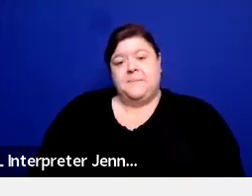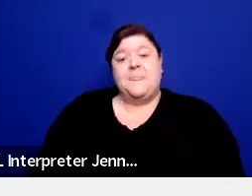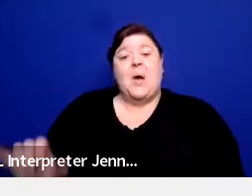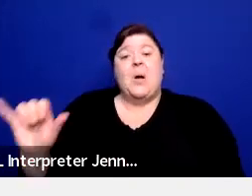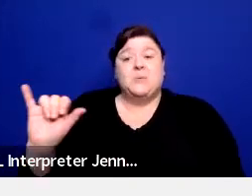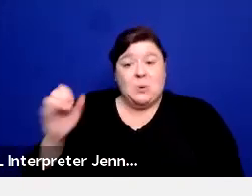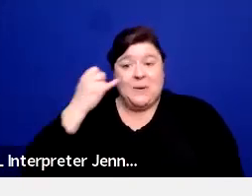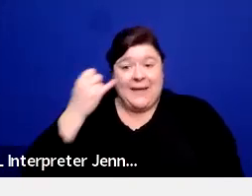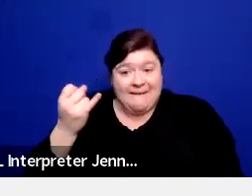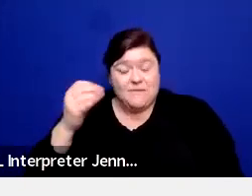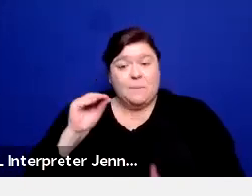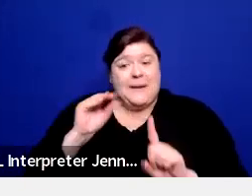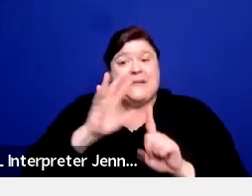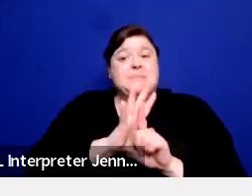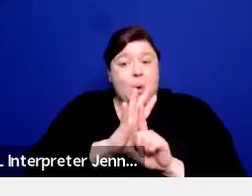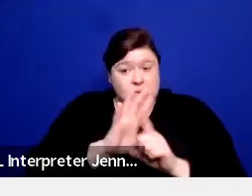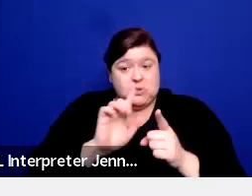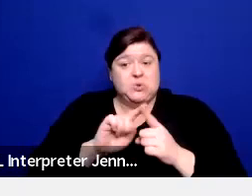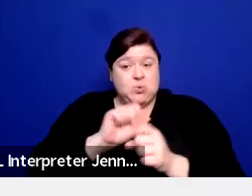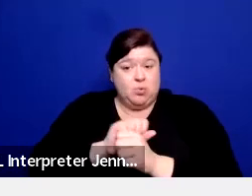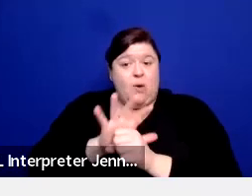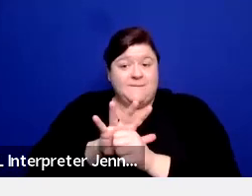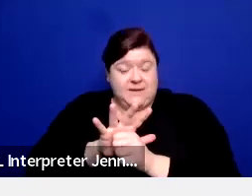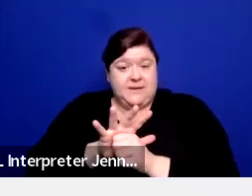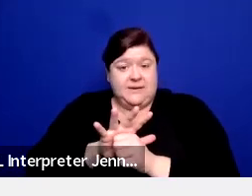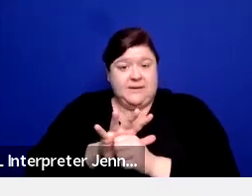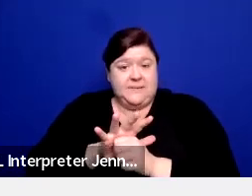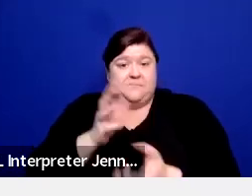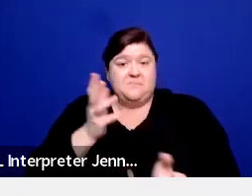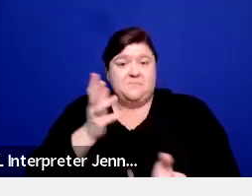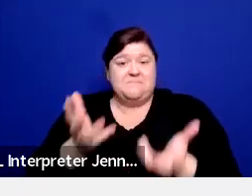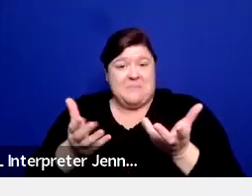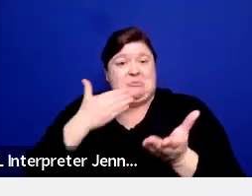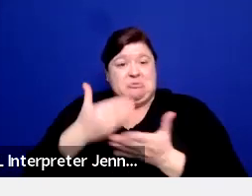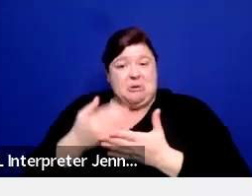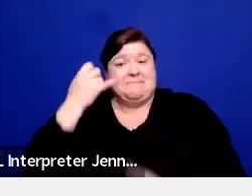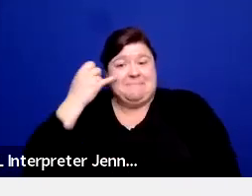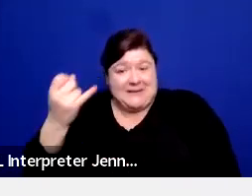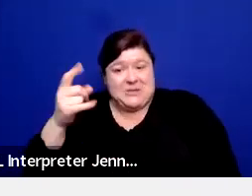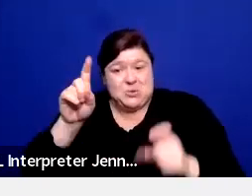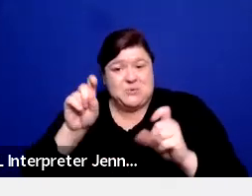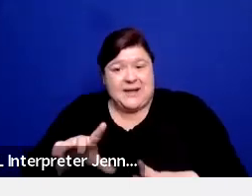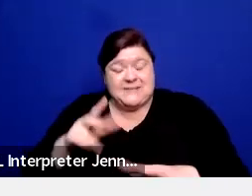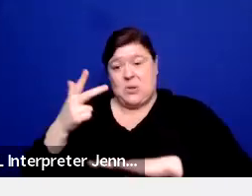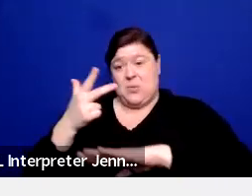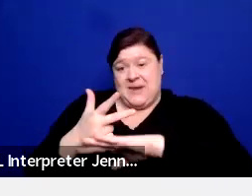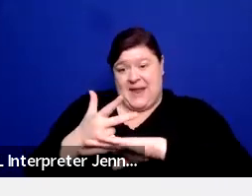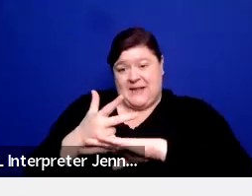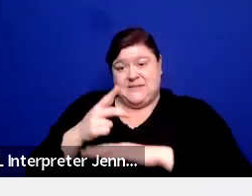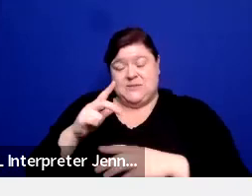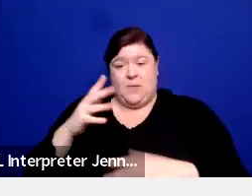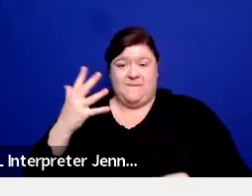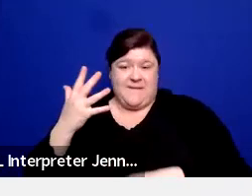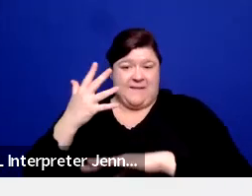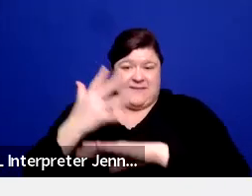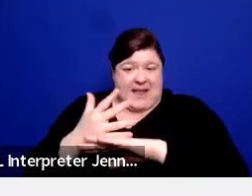Also, if you've been exposed to COVID, then it can be effective to test 3 to 7 days or 5 to 7 days after